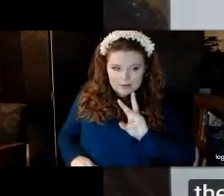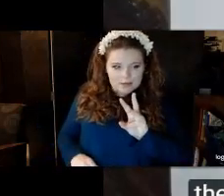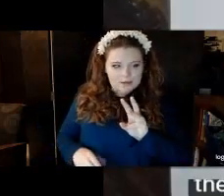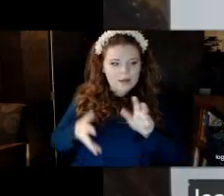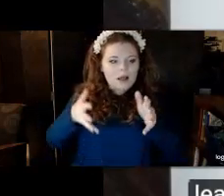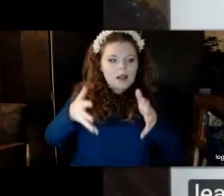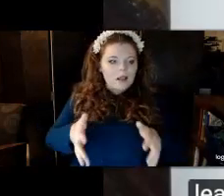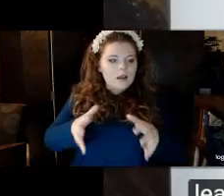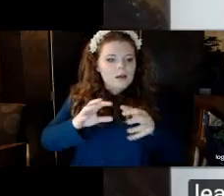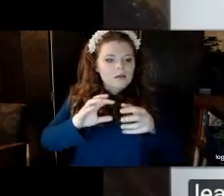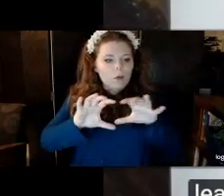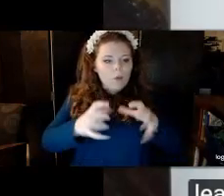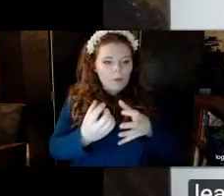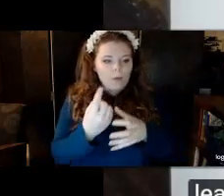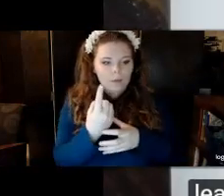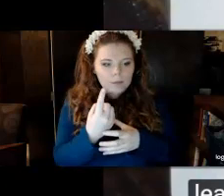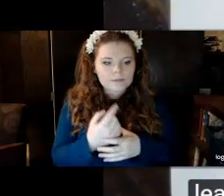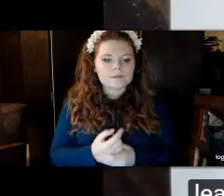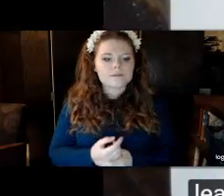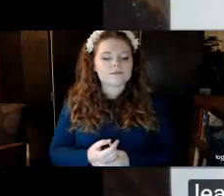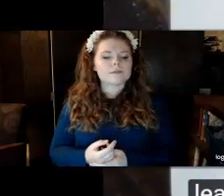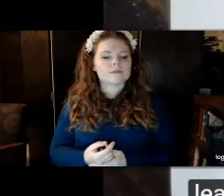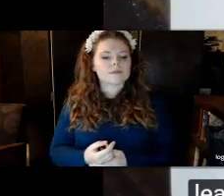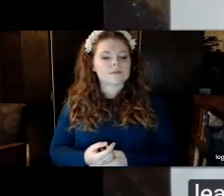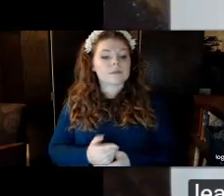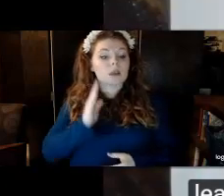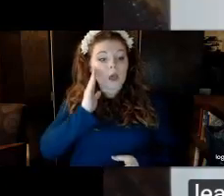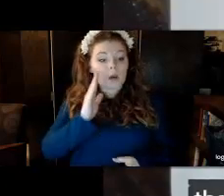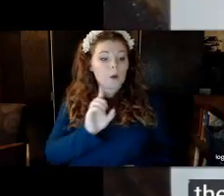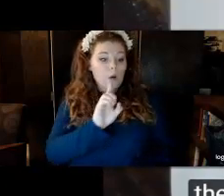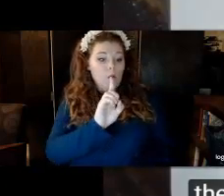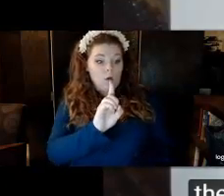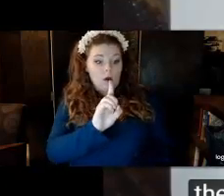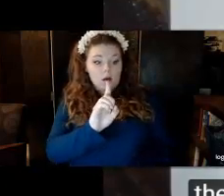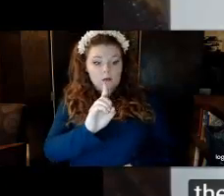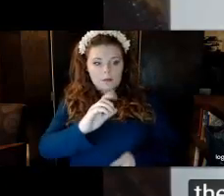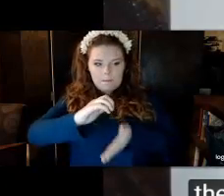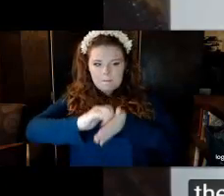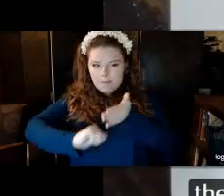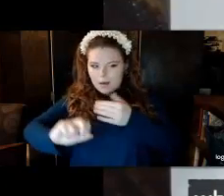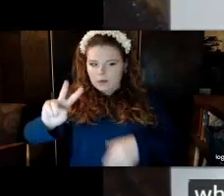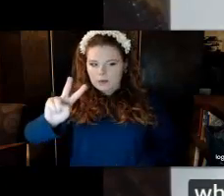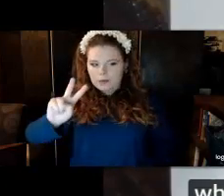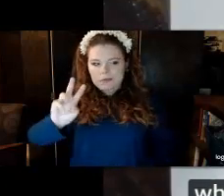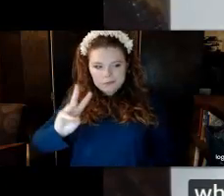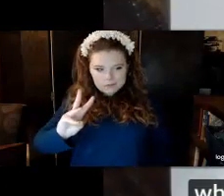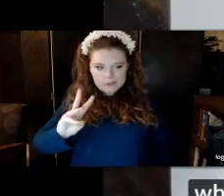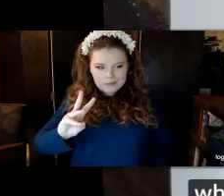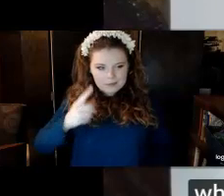1. And then I'm going to subtract 2/6 from the whole number 1, because that 2/6 was